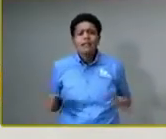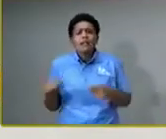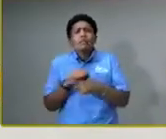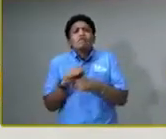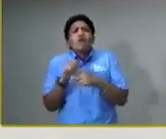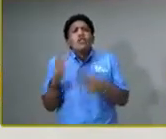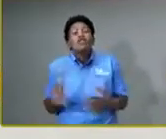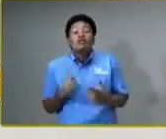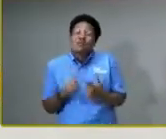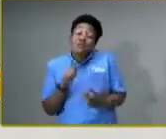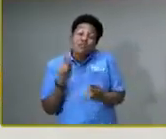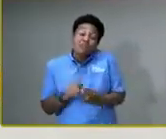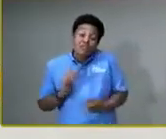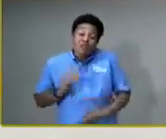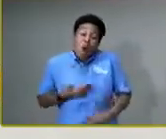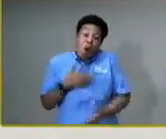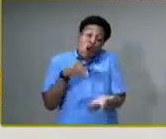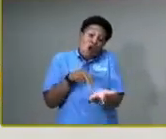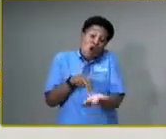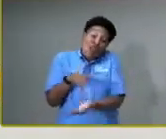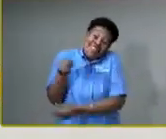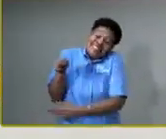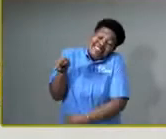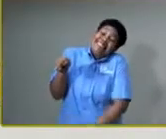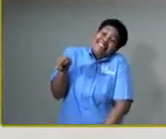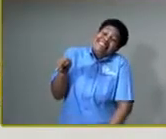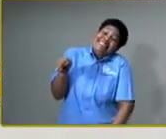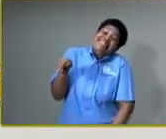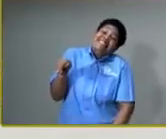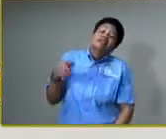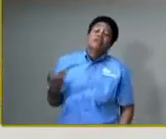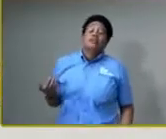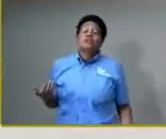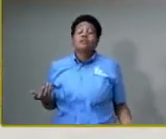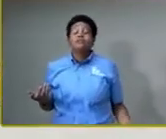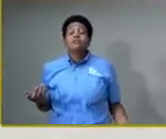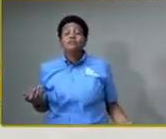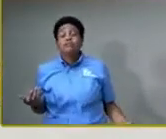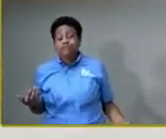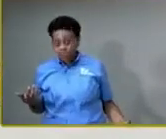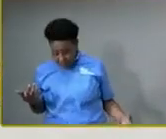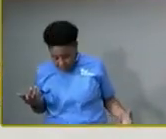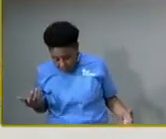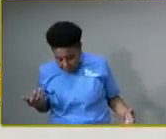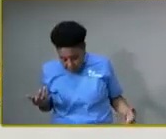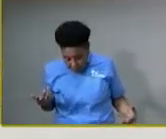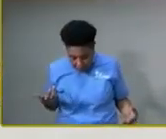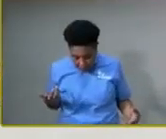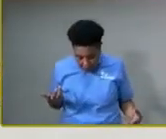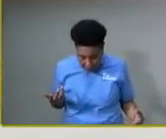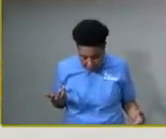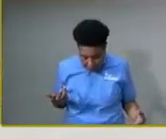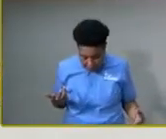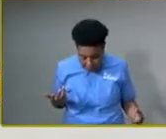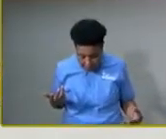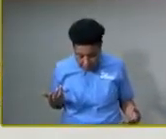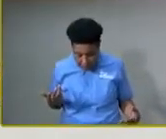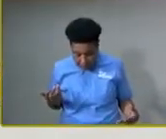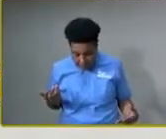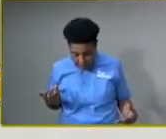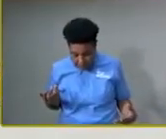practitioners, and in particular our nurses, by neighbors, neighboring